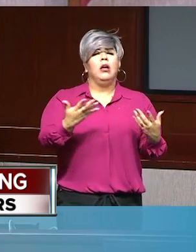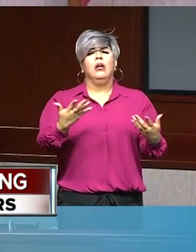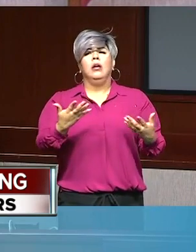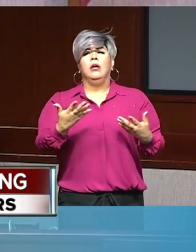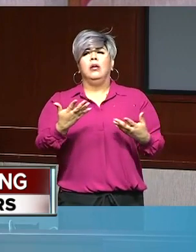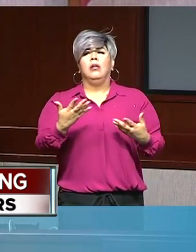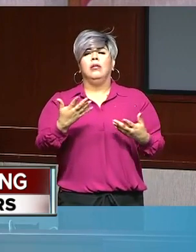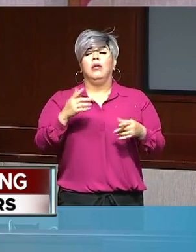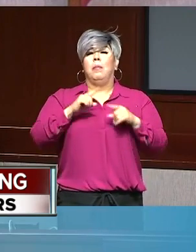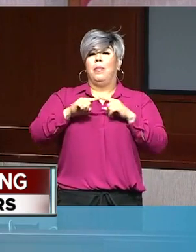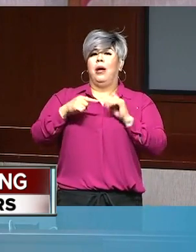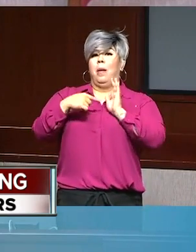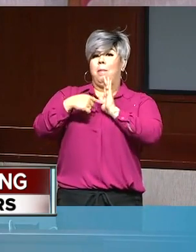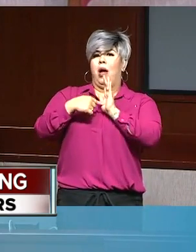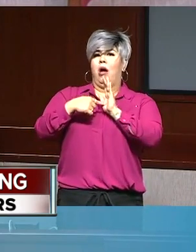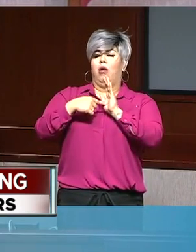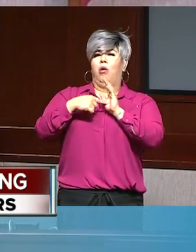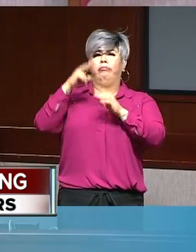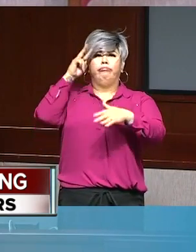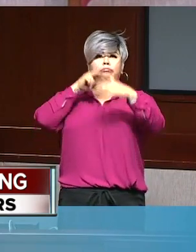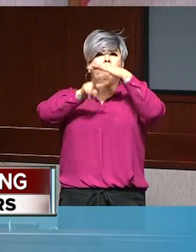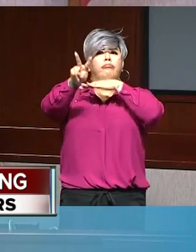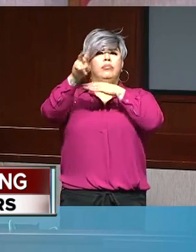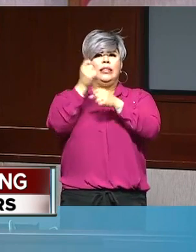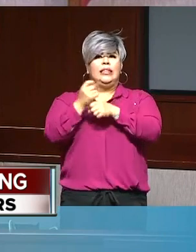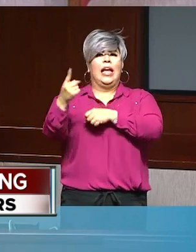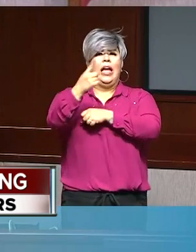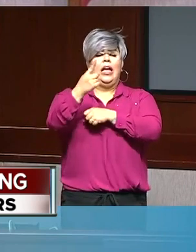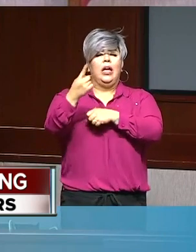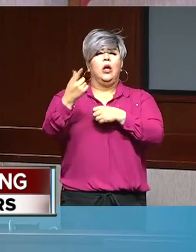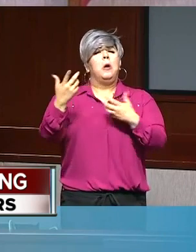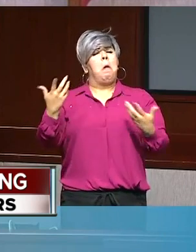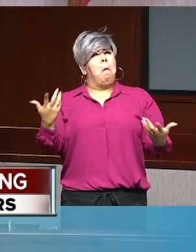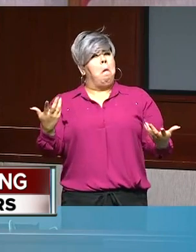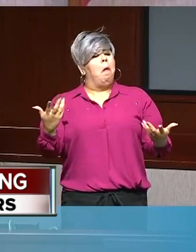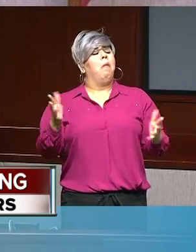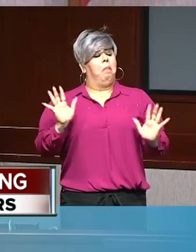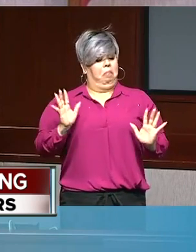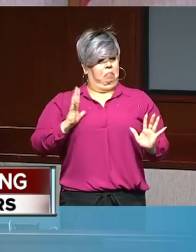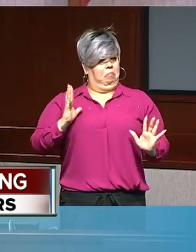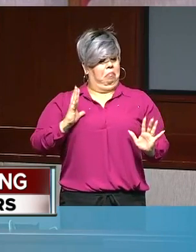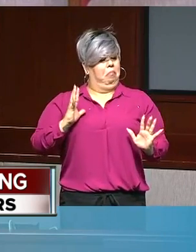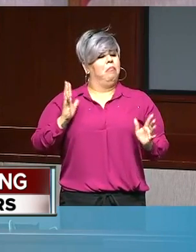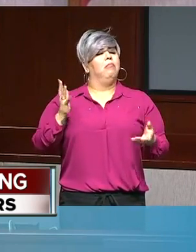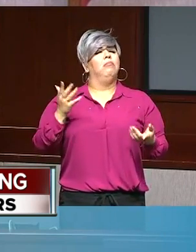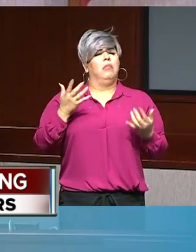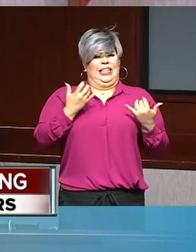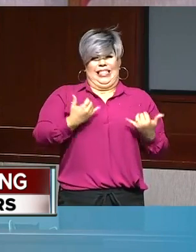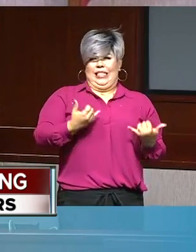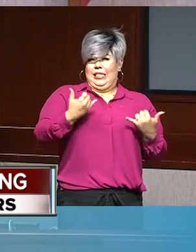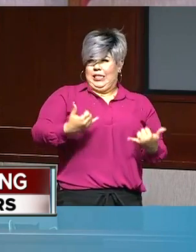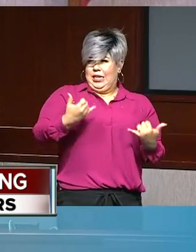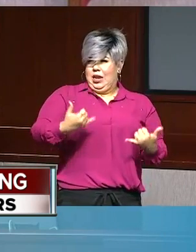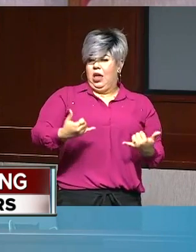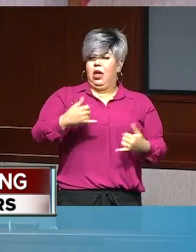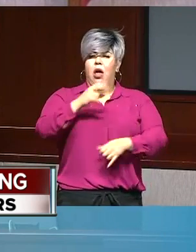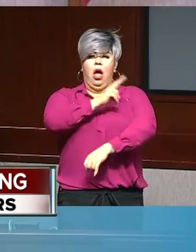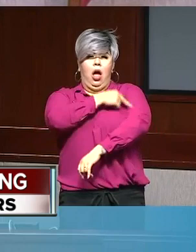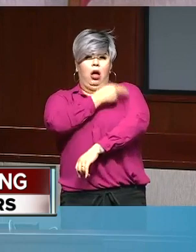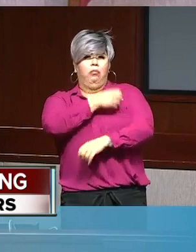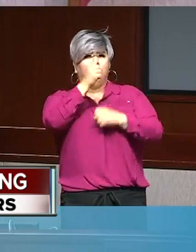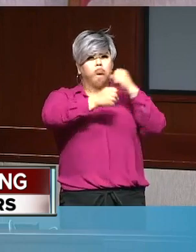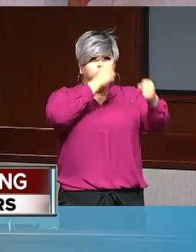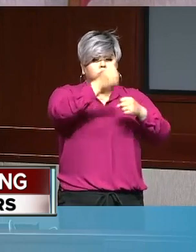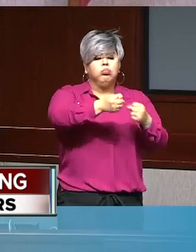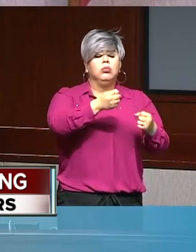is anticipating for February, and et cetera. But where do they stand today in terms of hospitalizations, and how often is